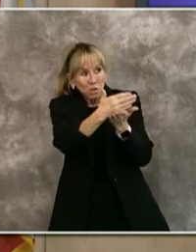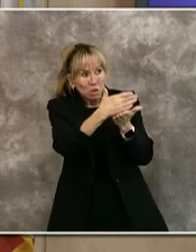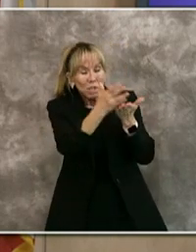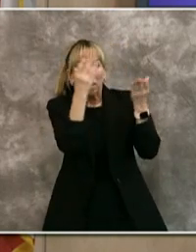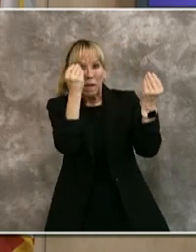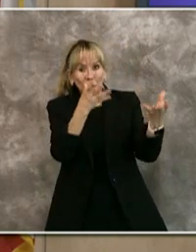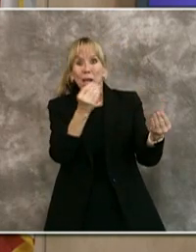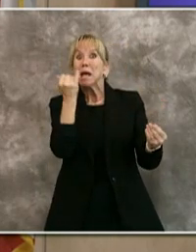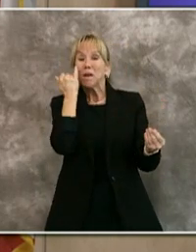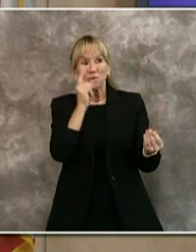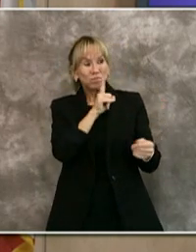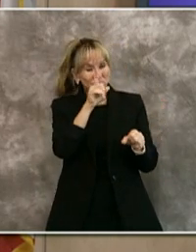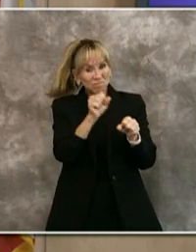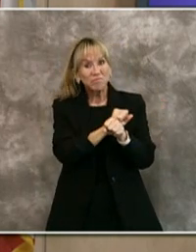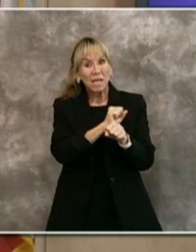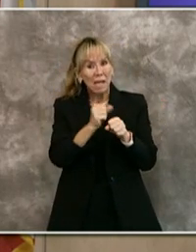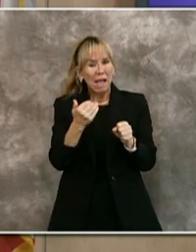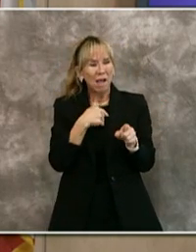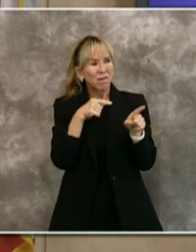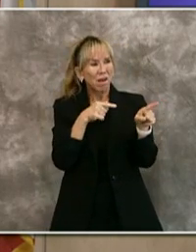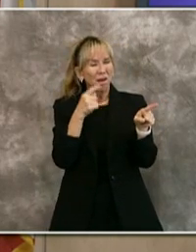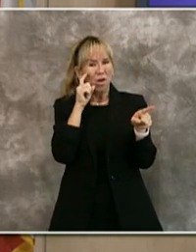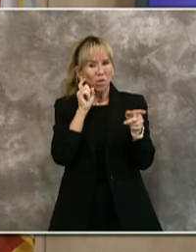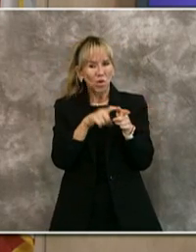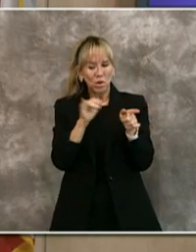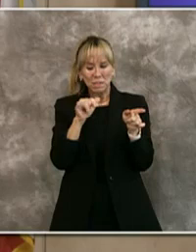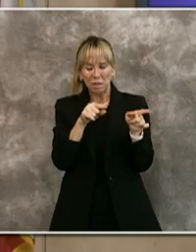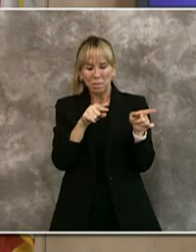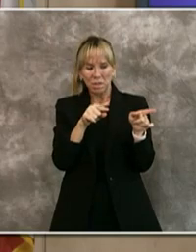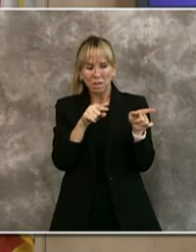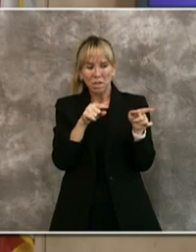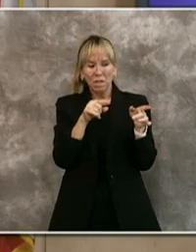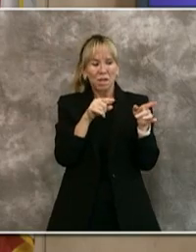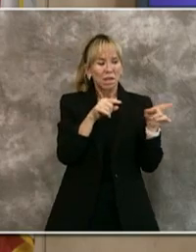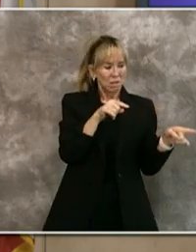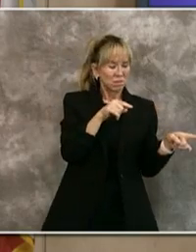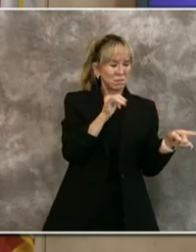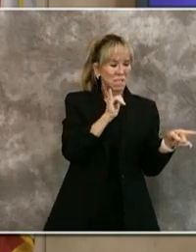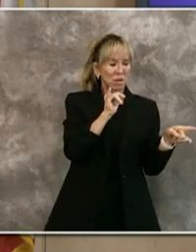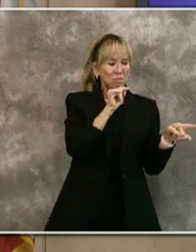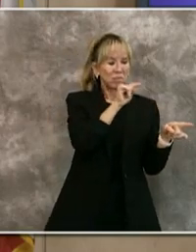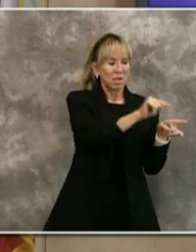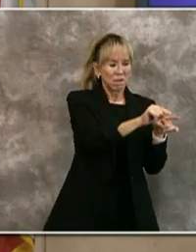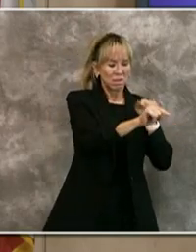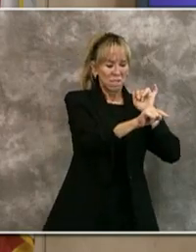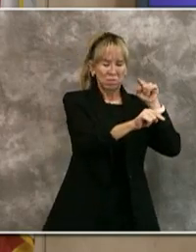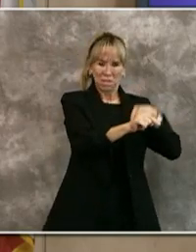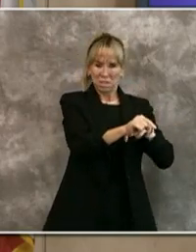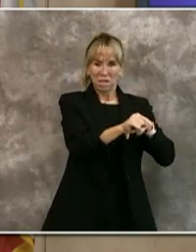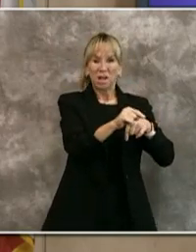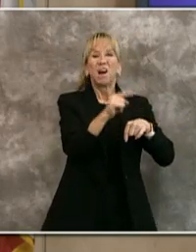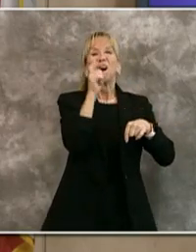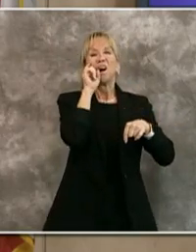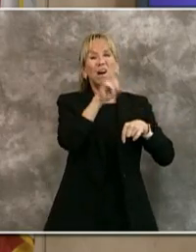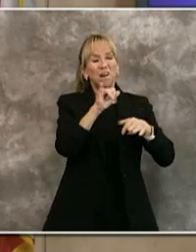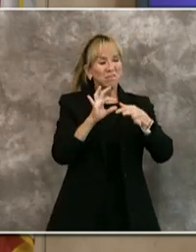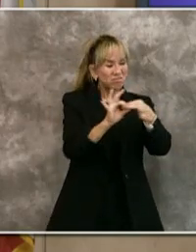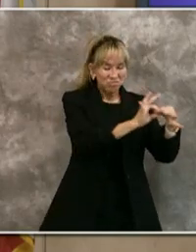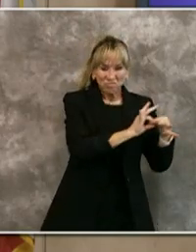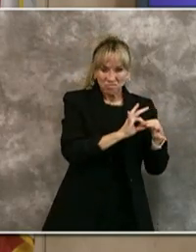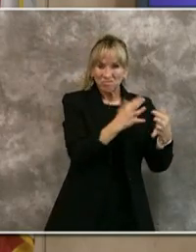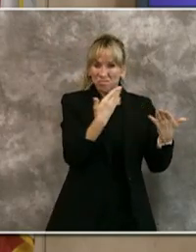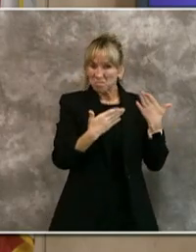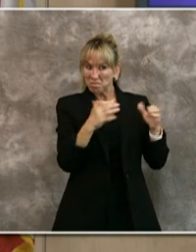is determined that there are links between either the staff or patron cases that would constitute